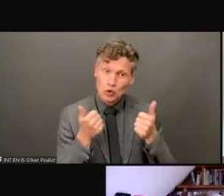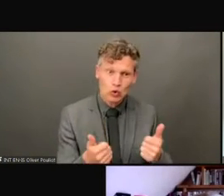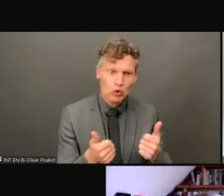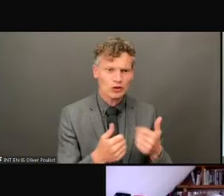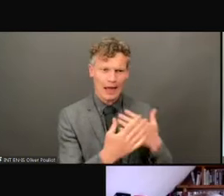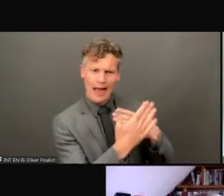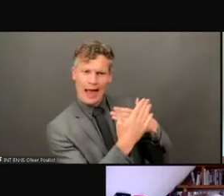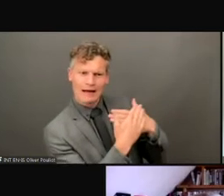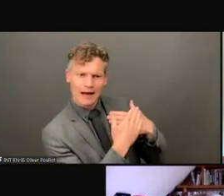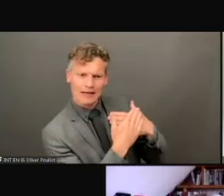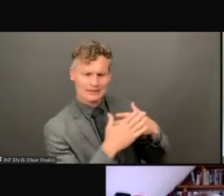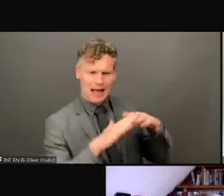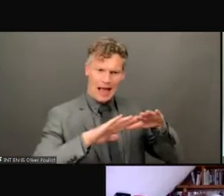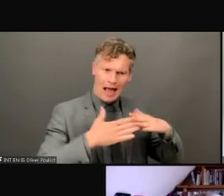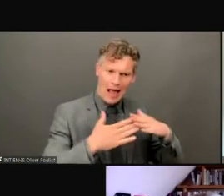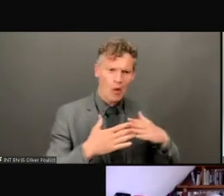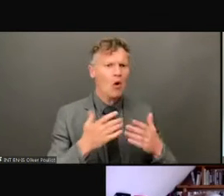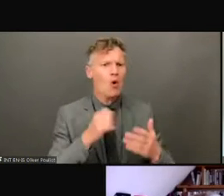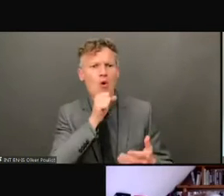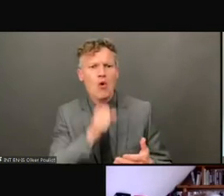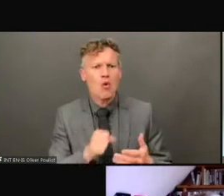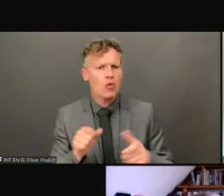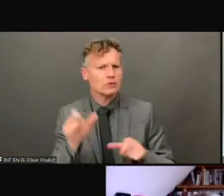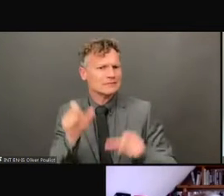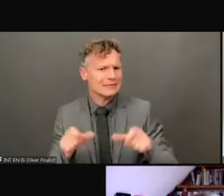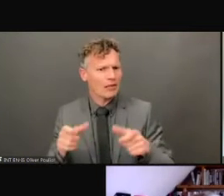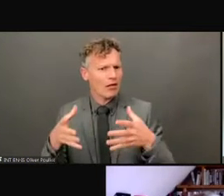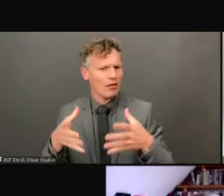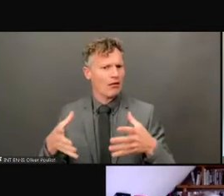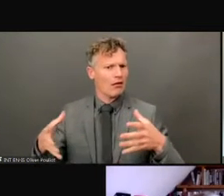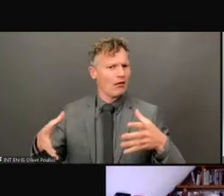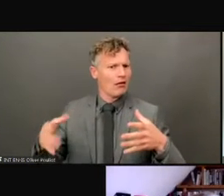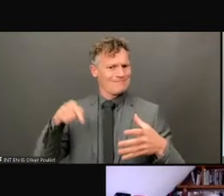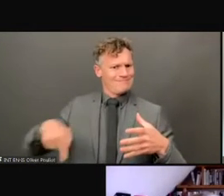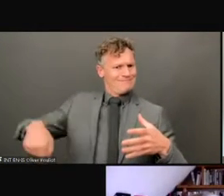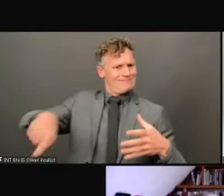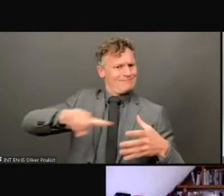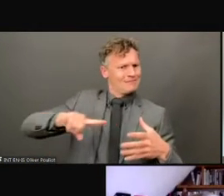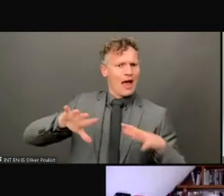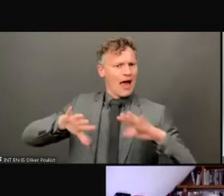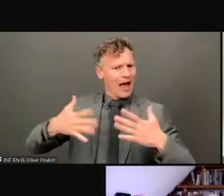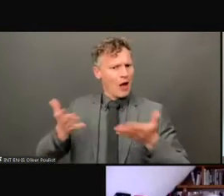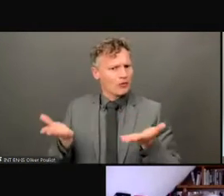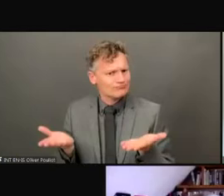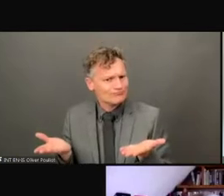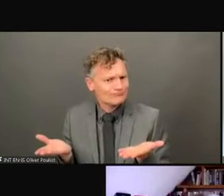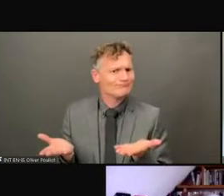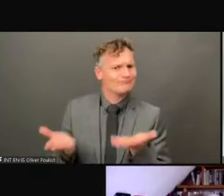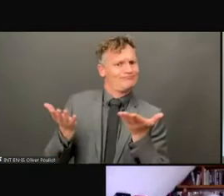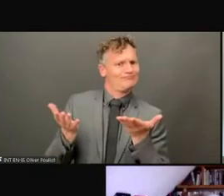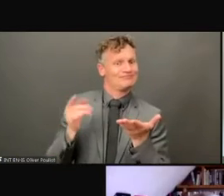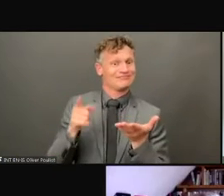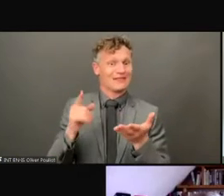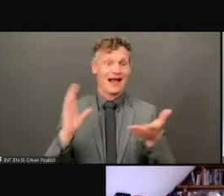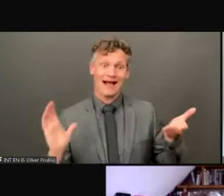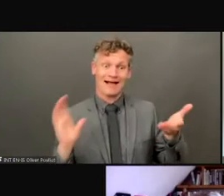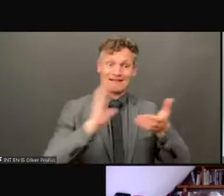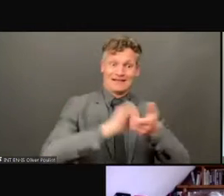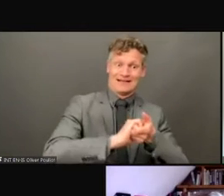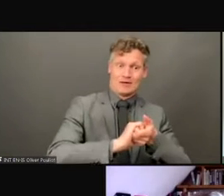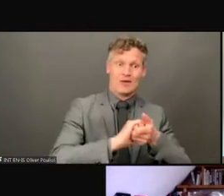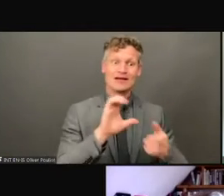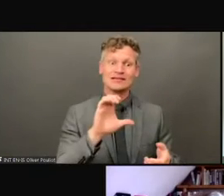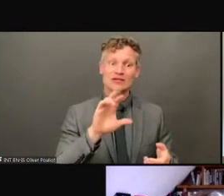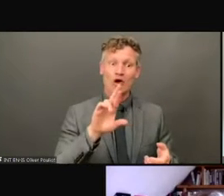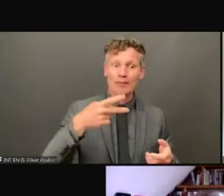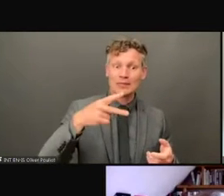older persons. For using the tools we have included the CRPD in the most effective way, and to lobby for a